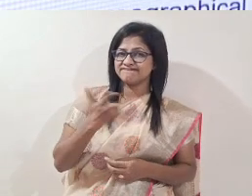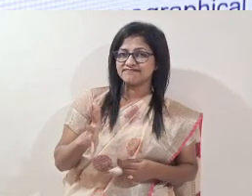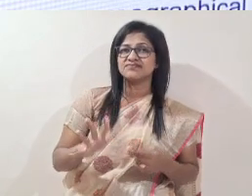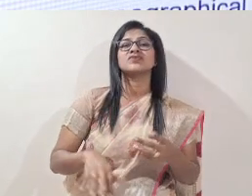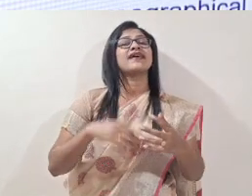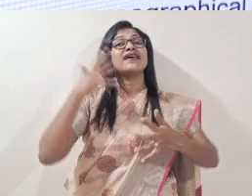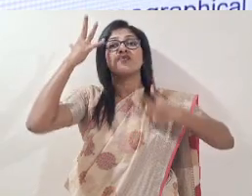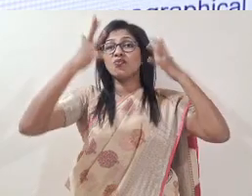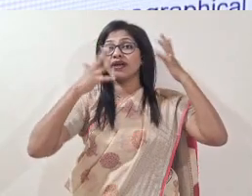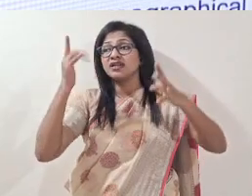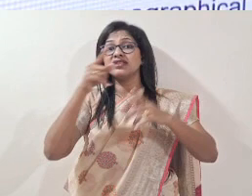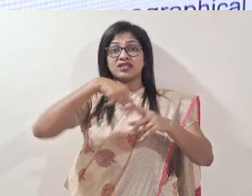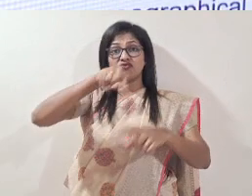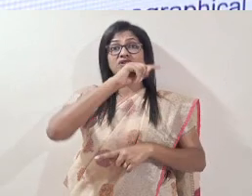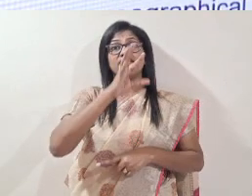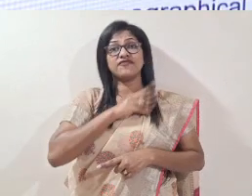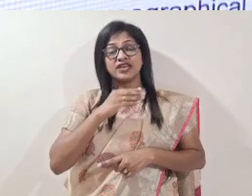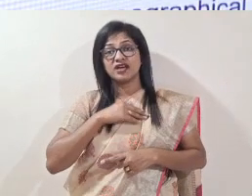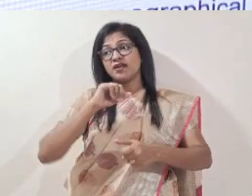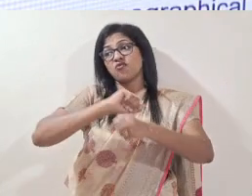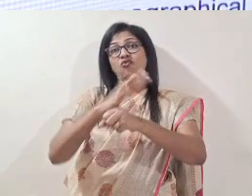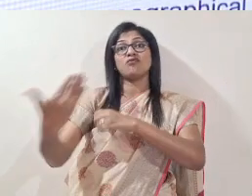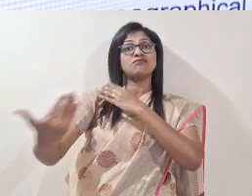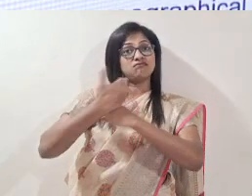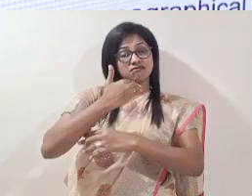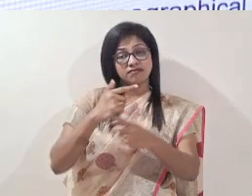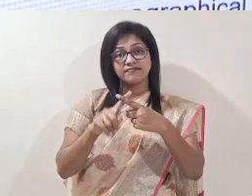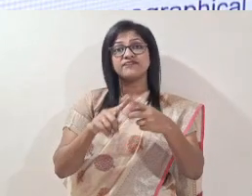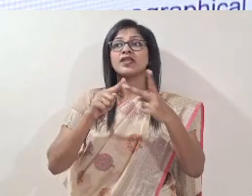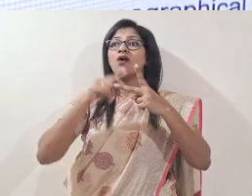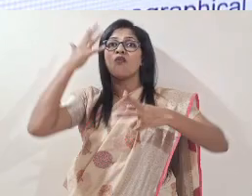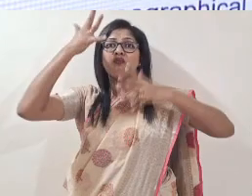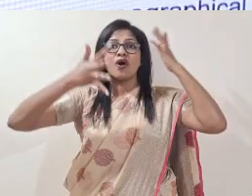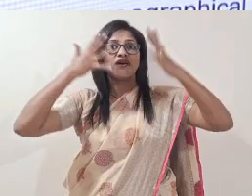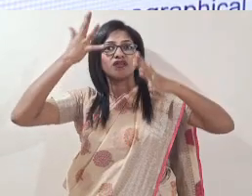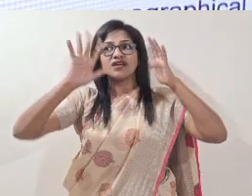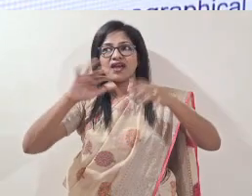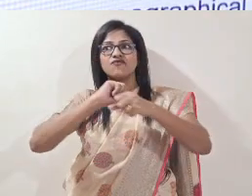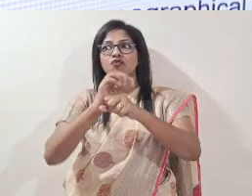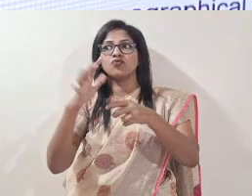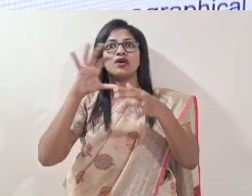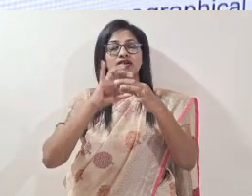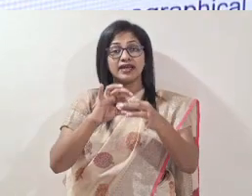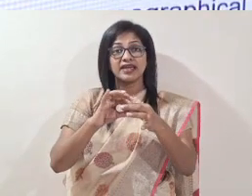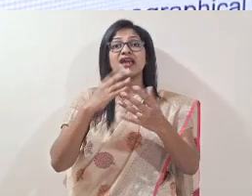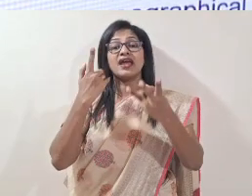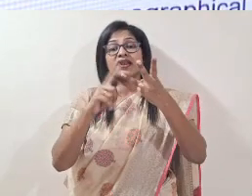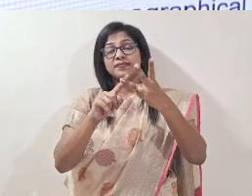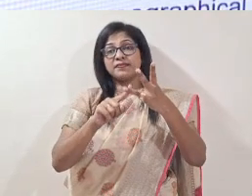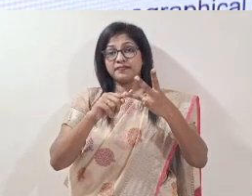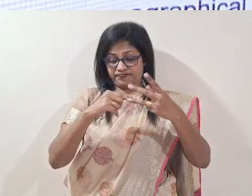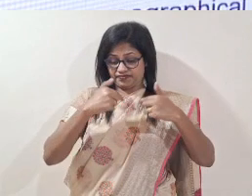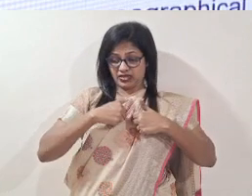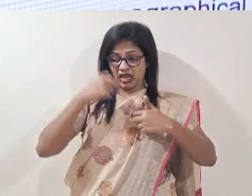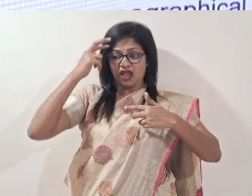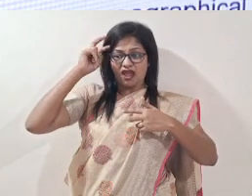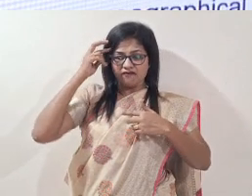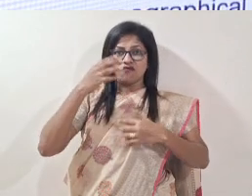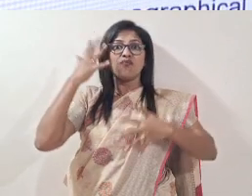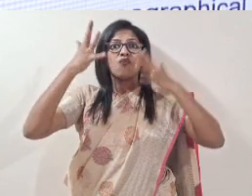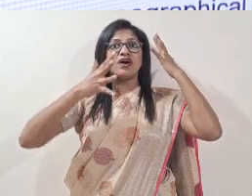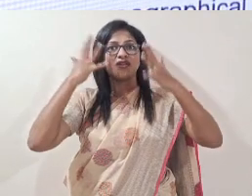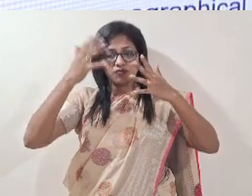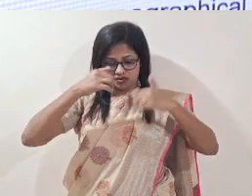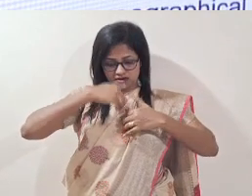They have fear that they will get COVID, they have anxiety about this pandemic, and they have guilt that they may share or